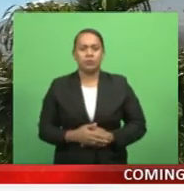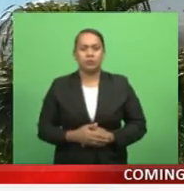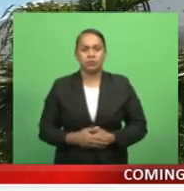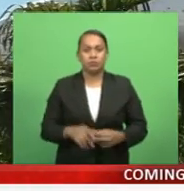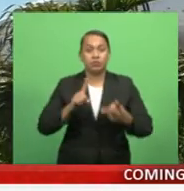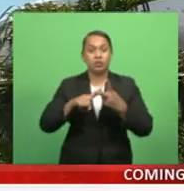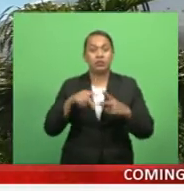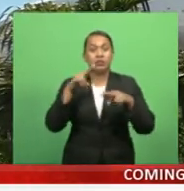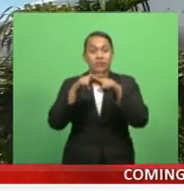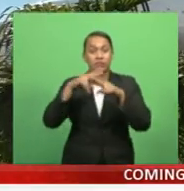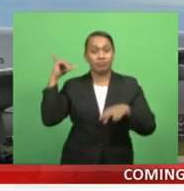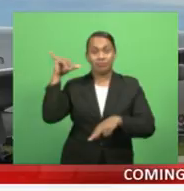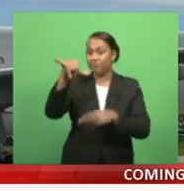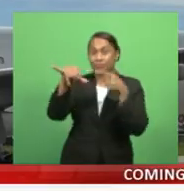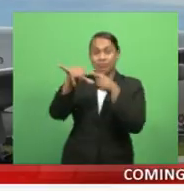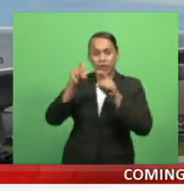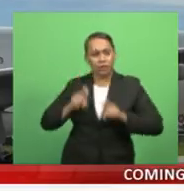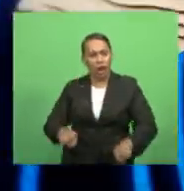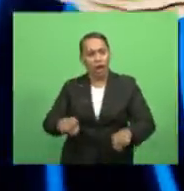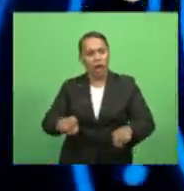stay grounded. Stay with us.